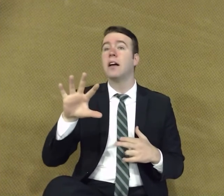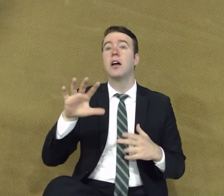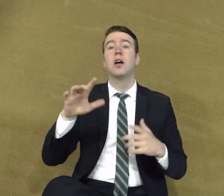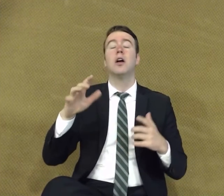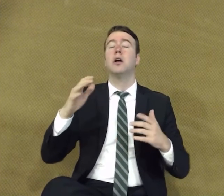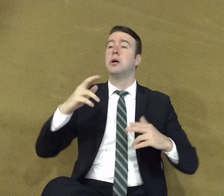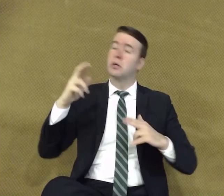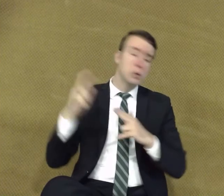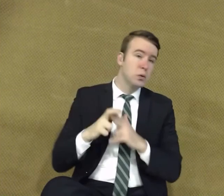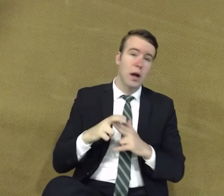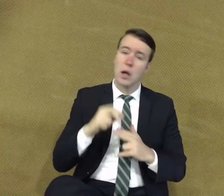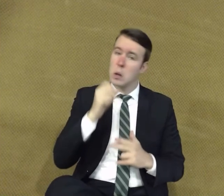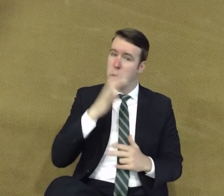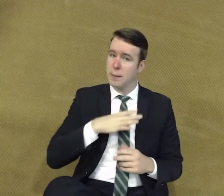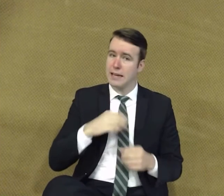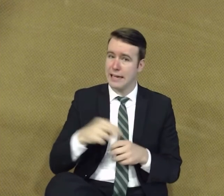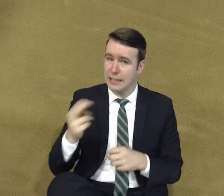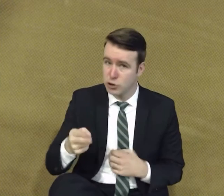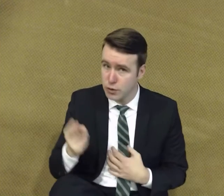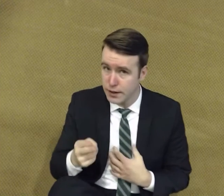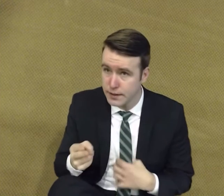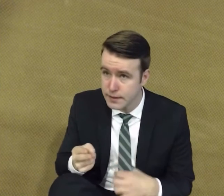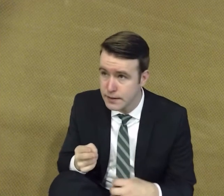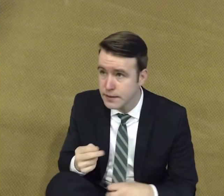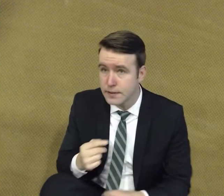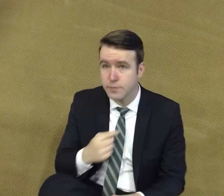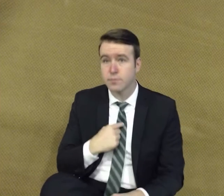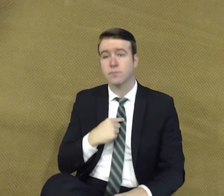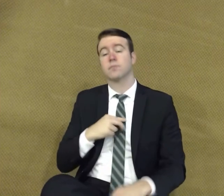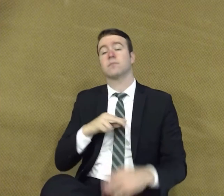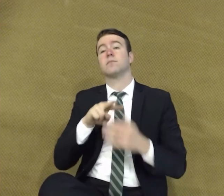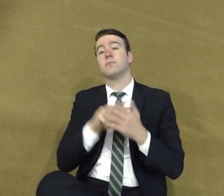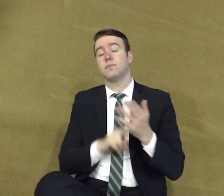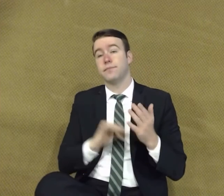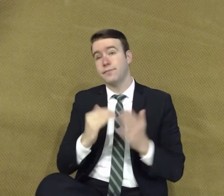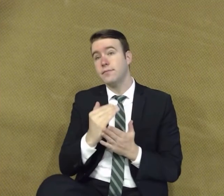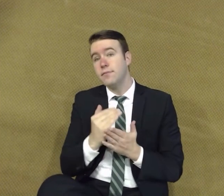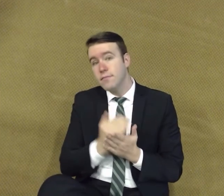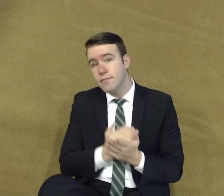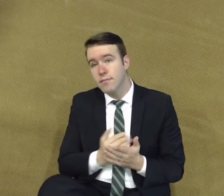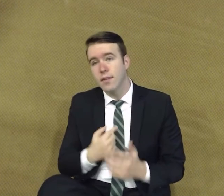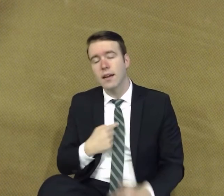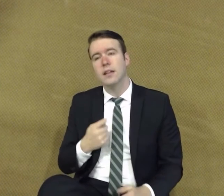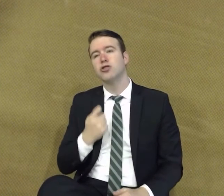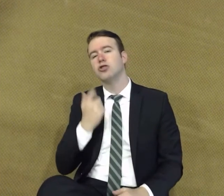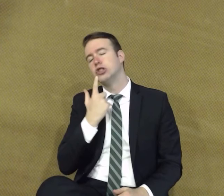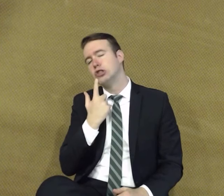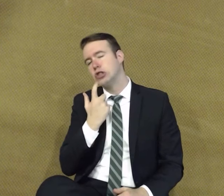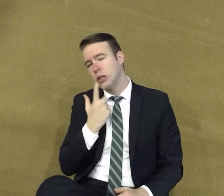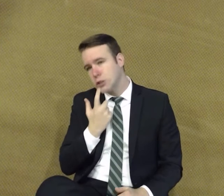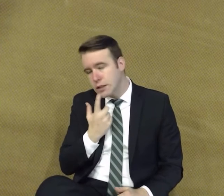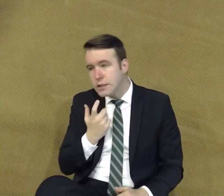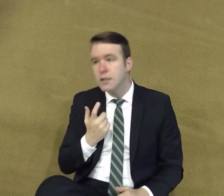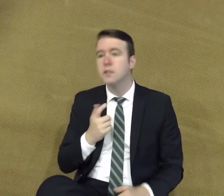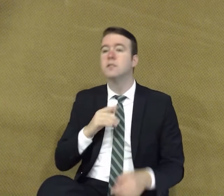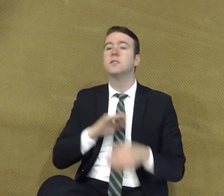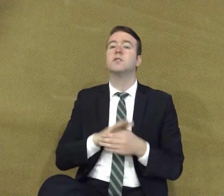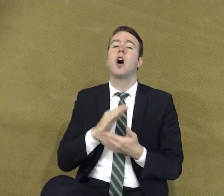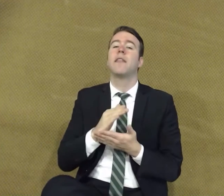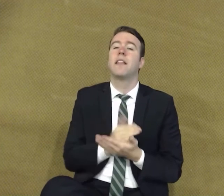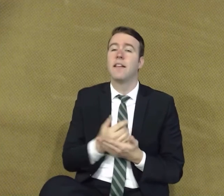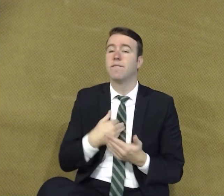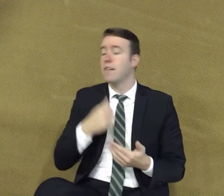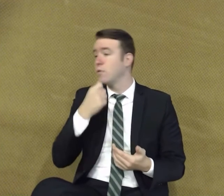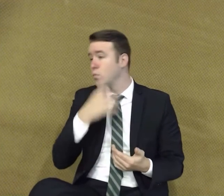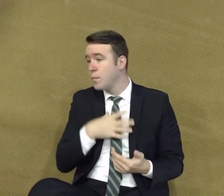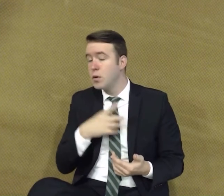great women in history. When I read that list, I kind of chuckled, because on the list there